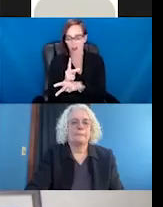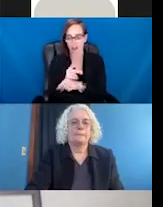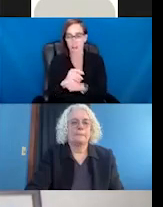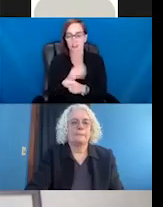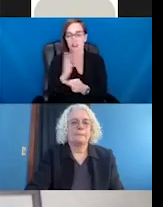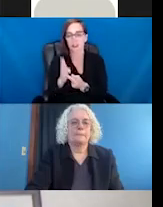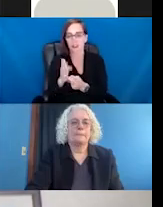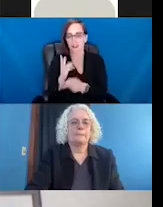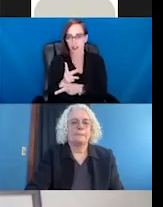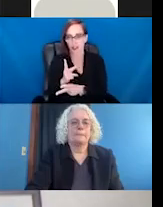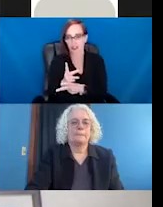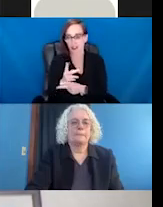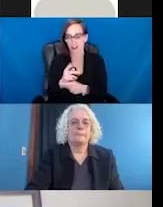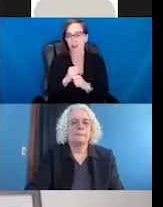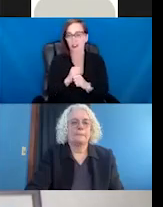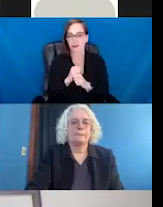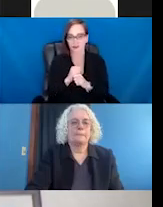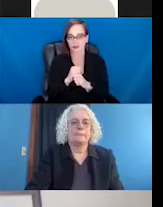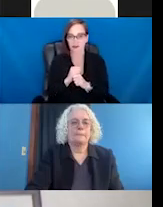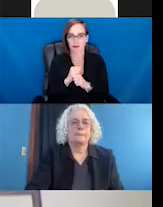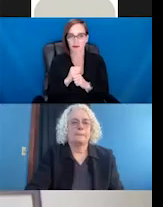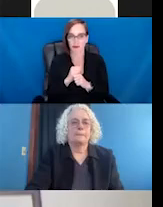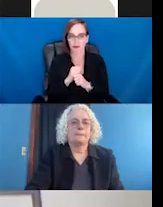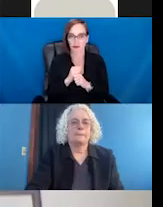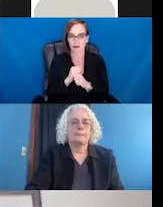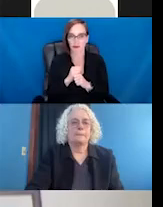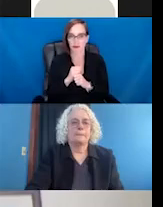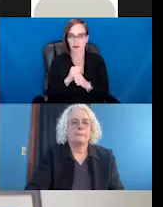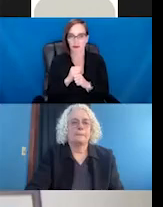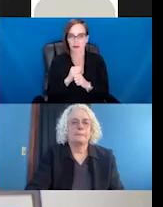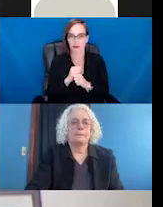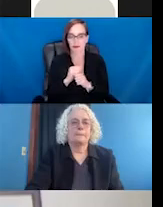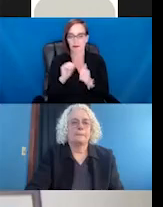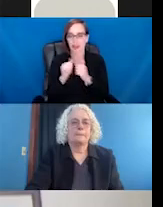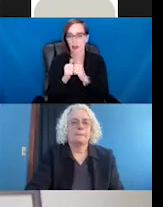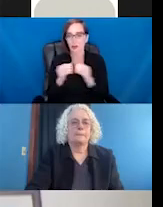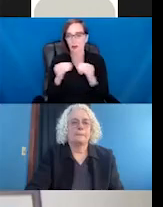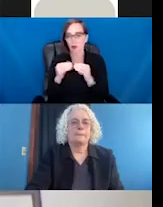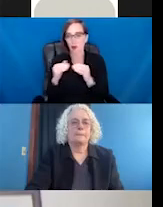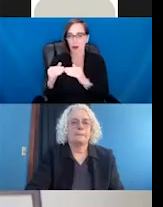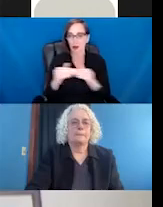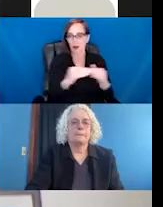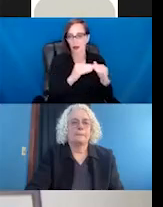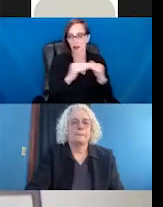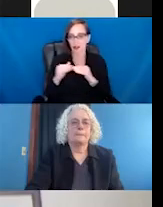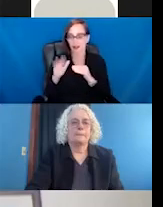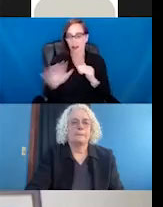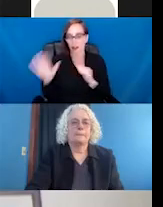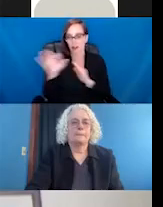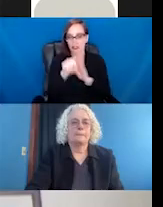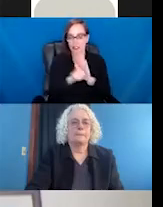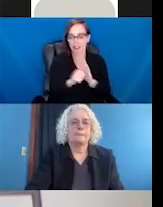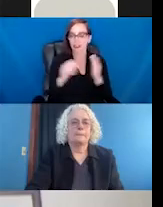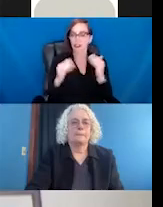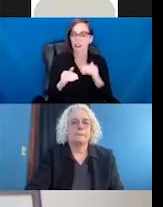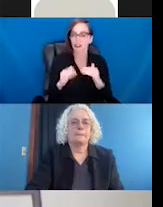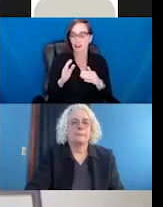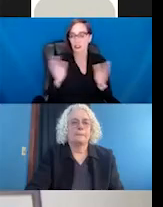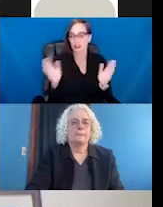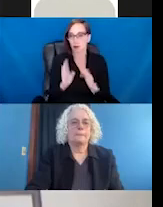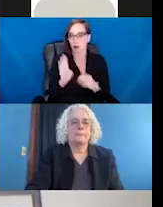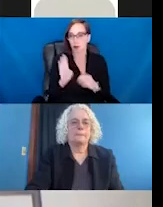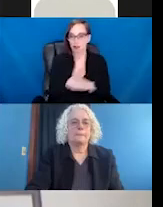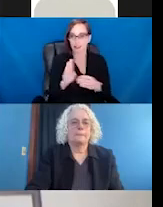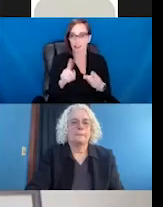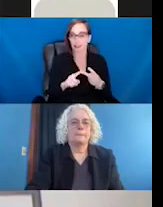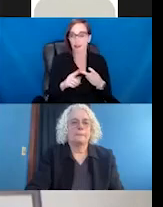but trying to level out the playing field. Small business and entrepreneurship, we heard about that. Ruby Lee,